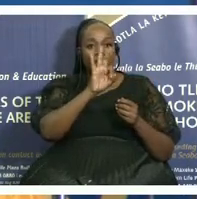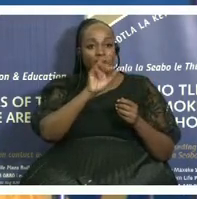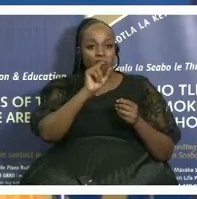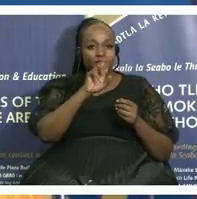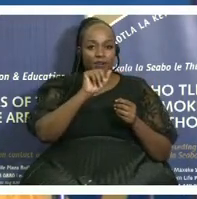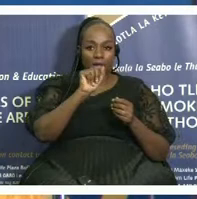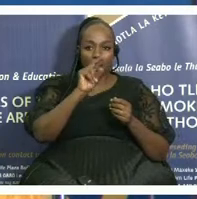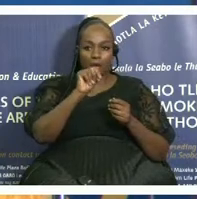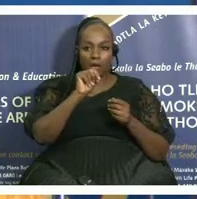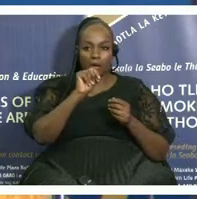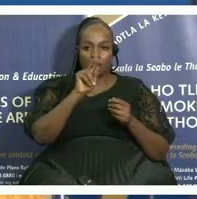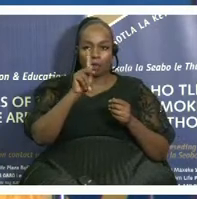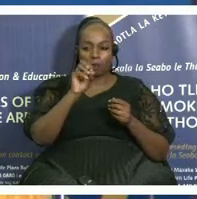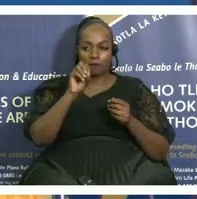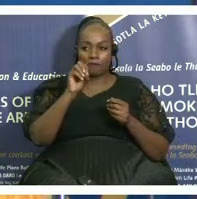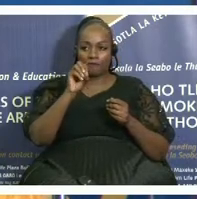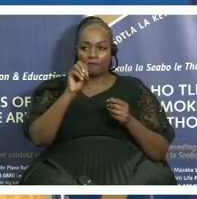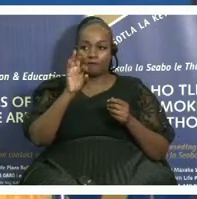period